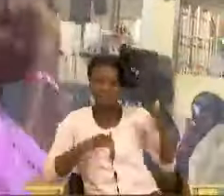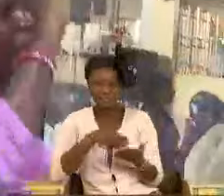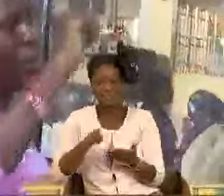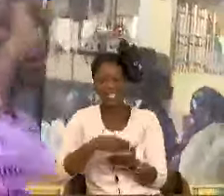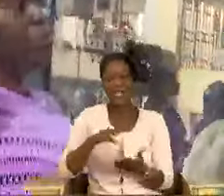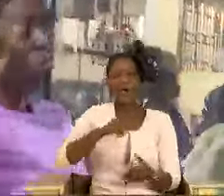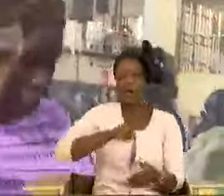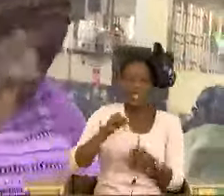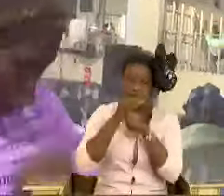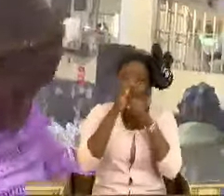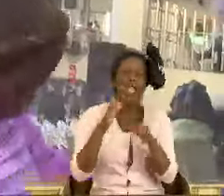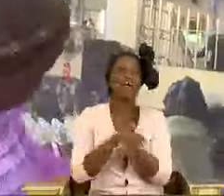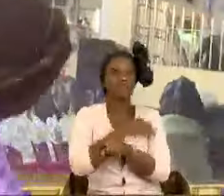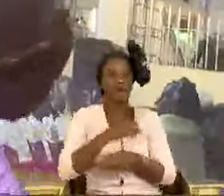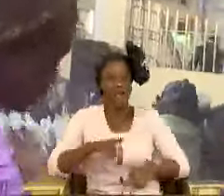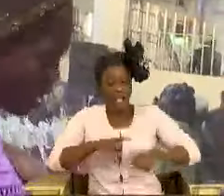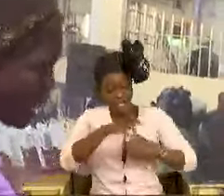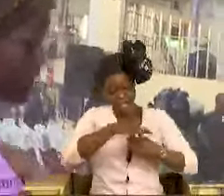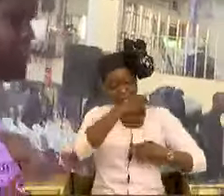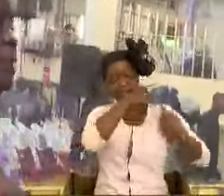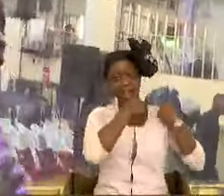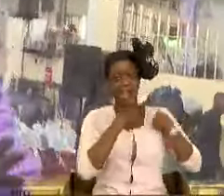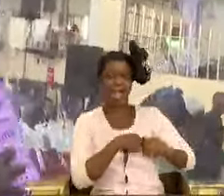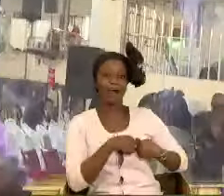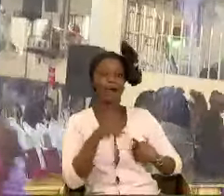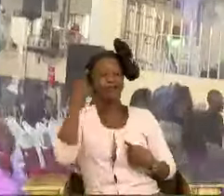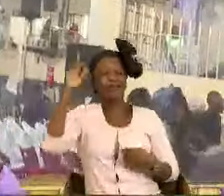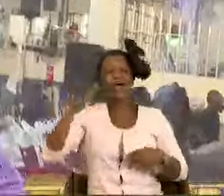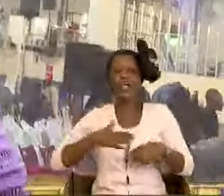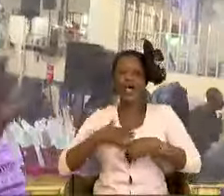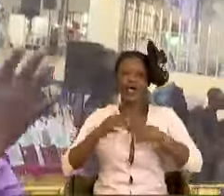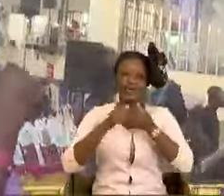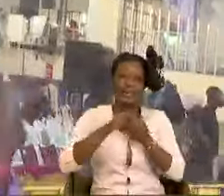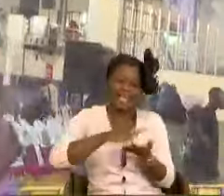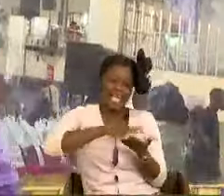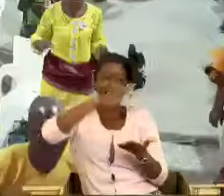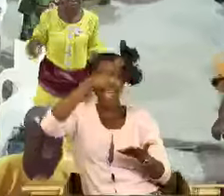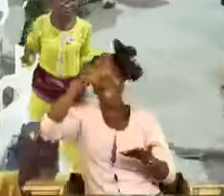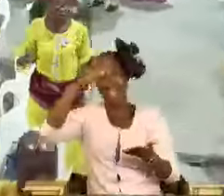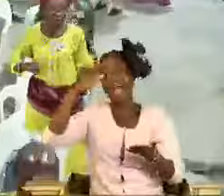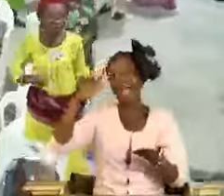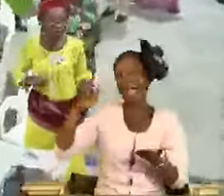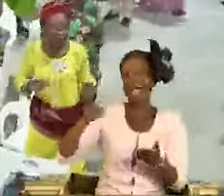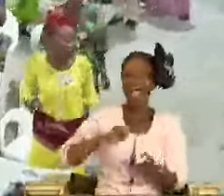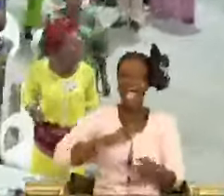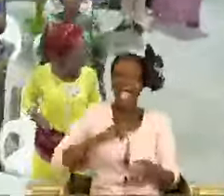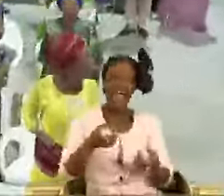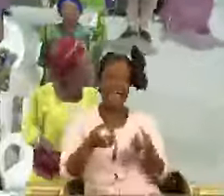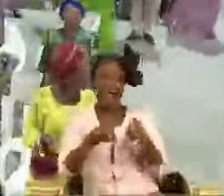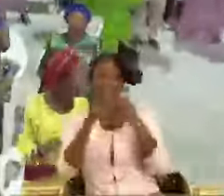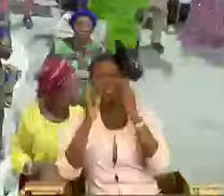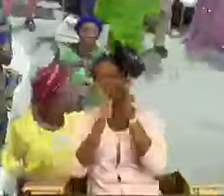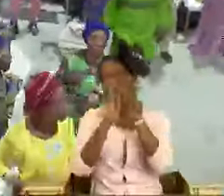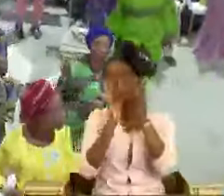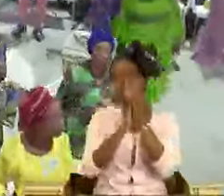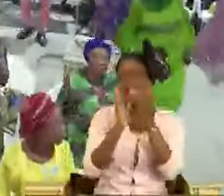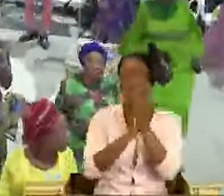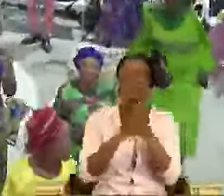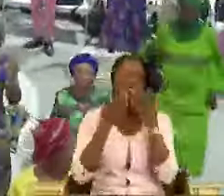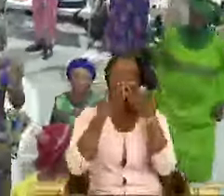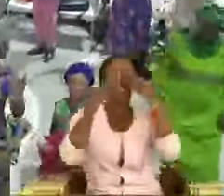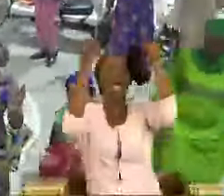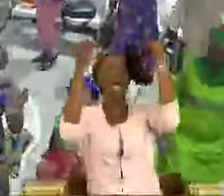with a grateful heart of Praise bless your everybody